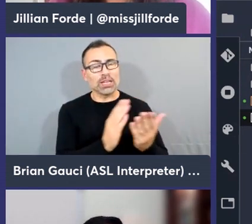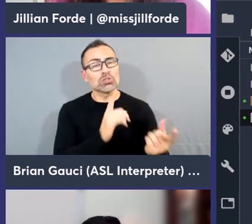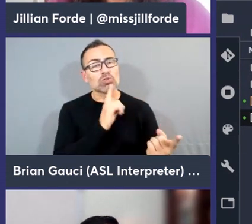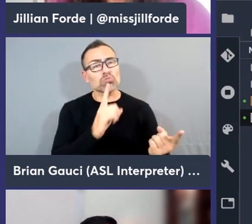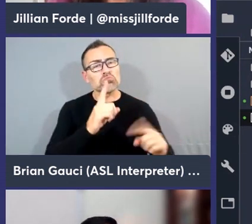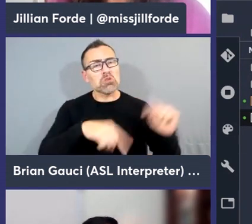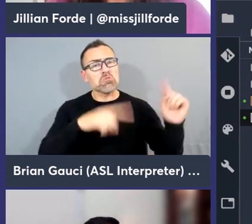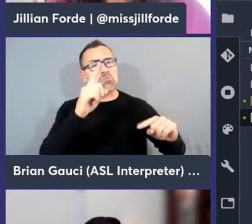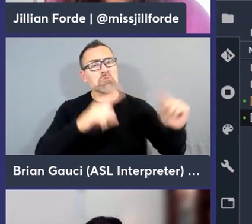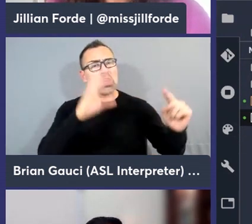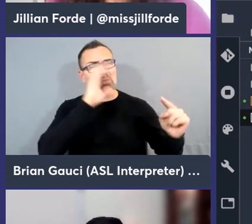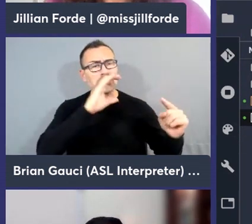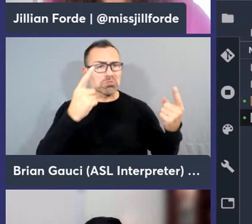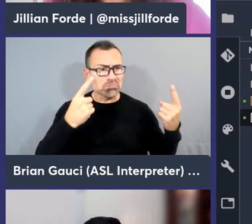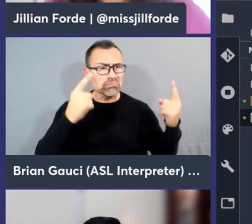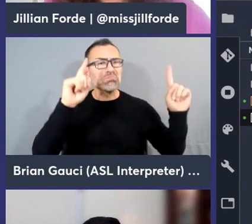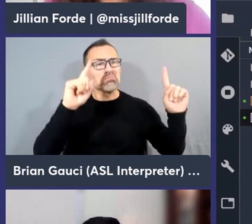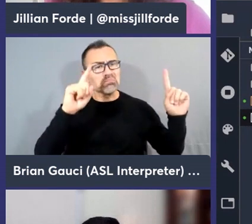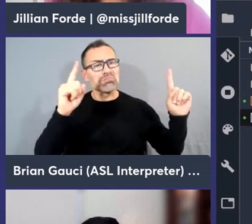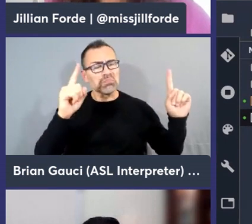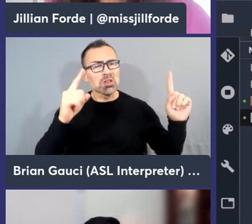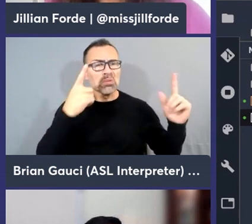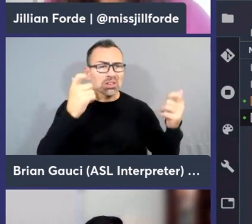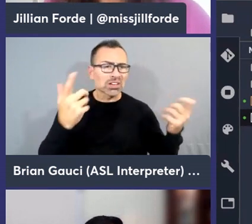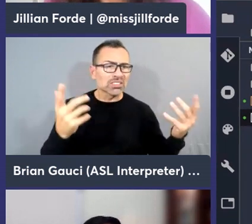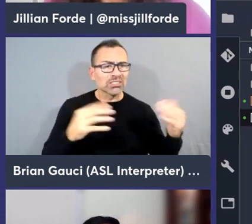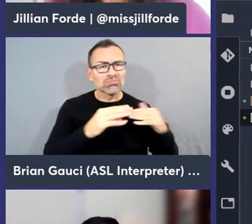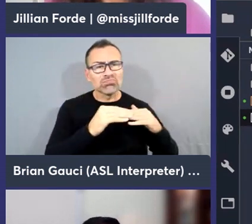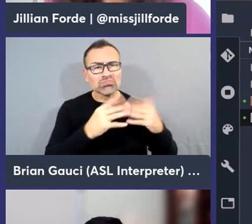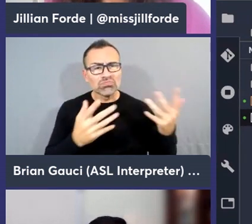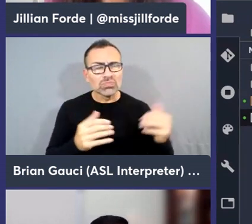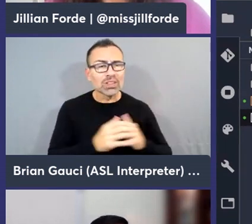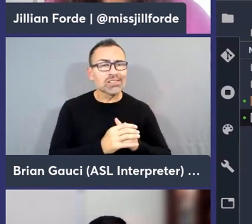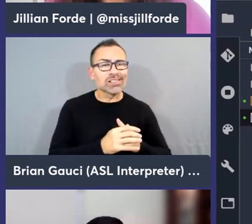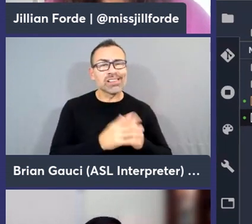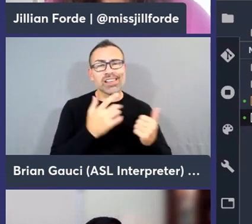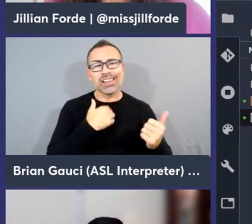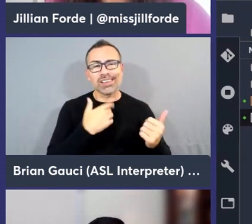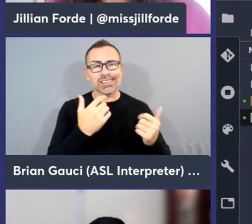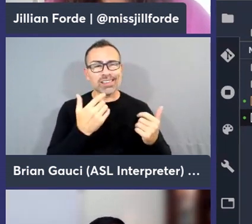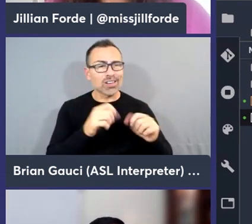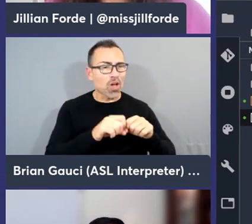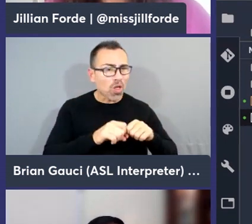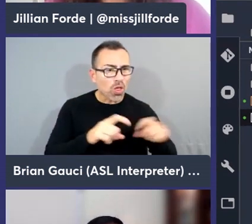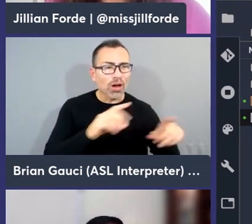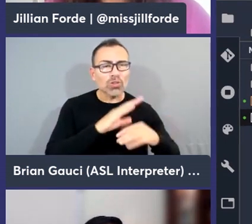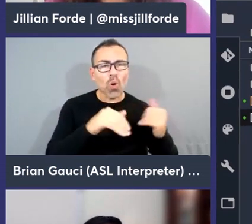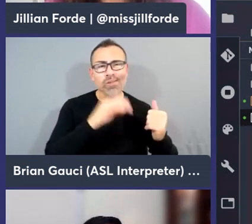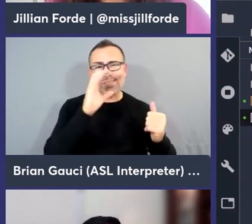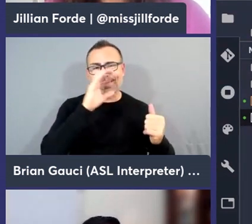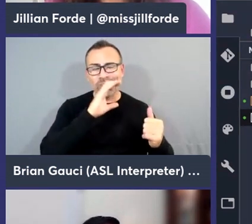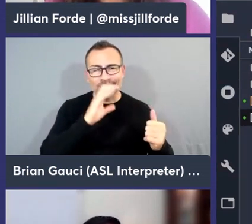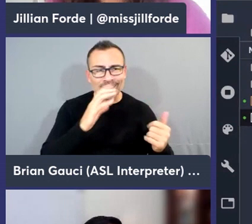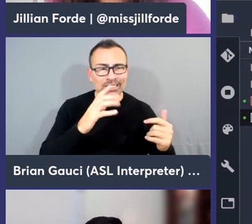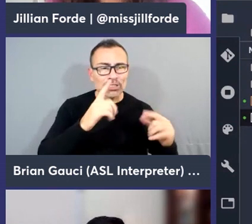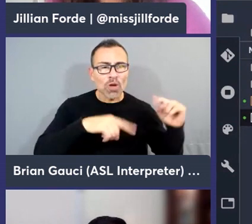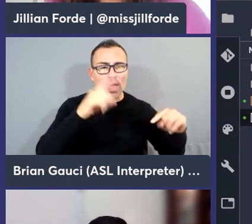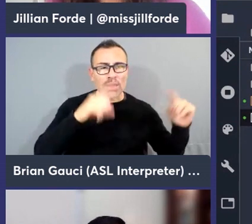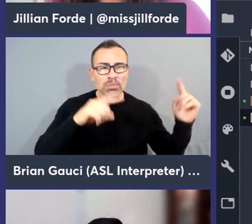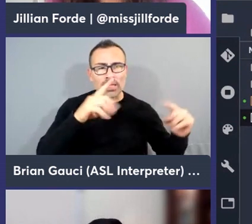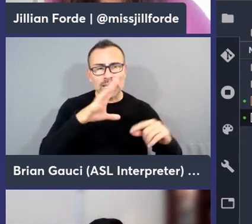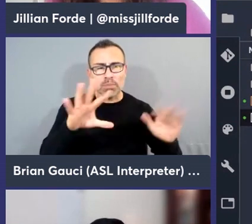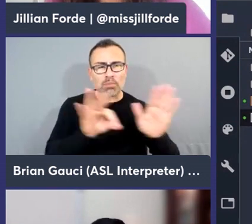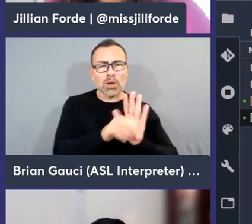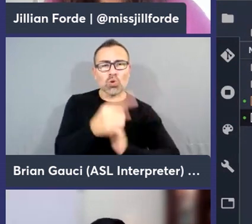extremely parallel. It can actually launch all the explorations parallelly, and pick one of the exploration as the best